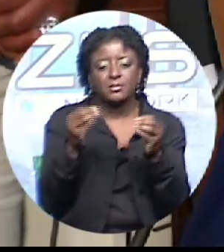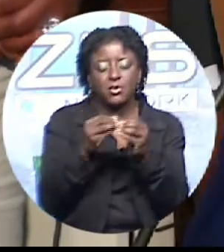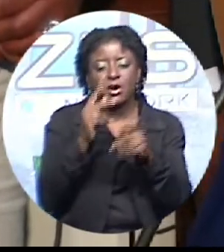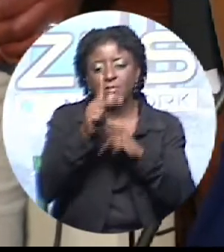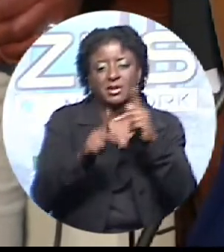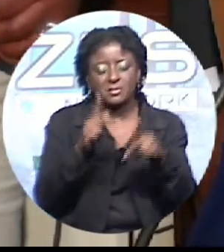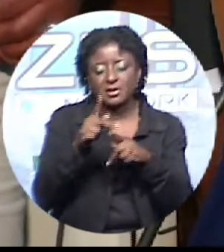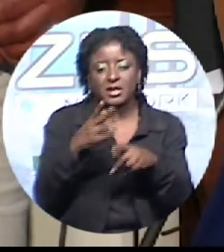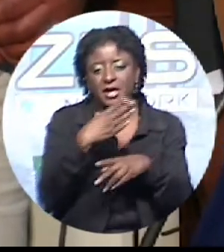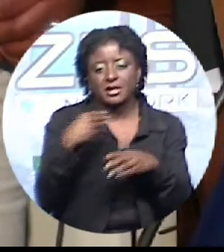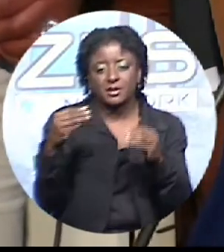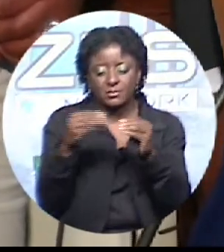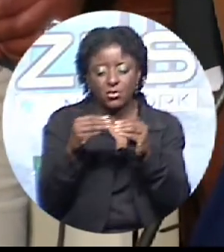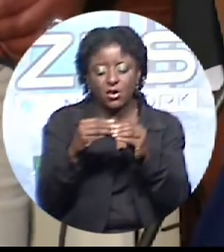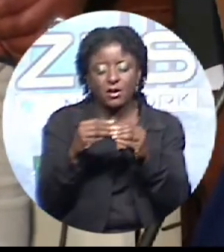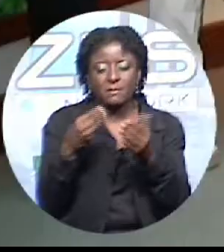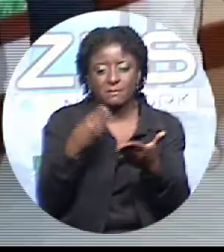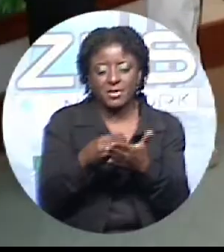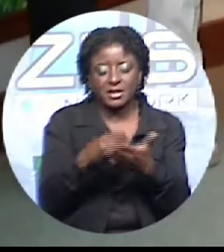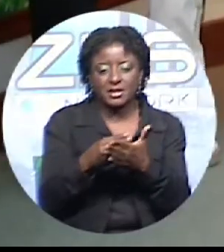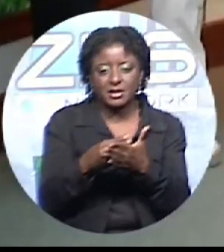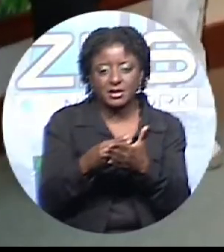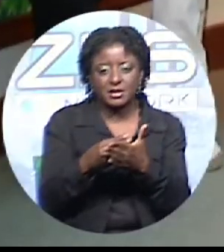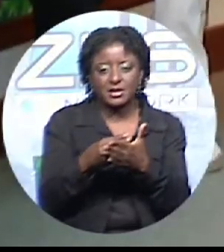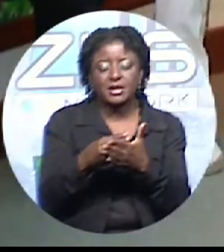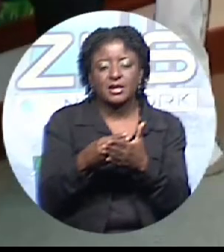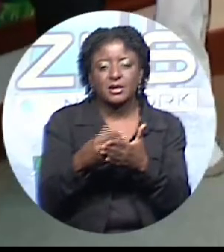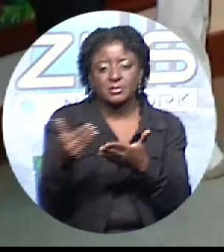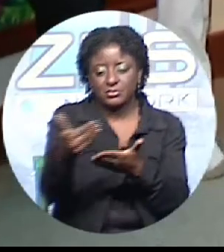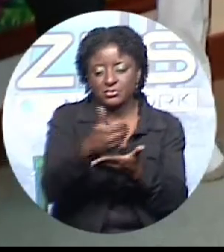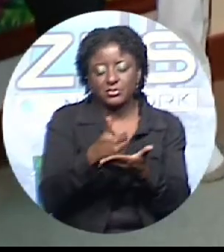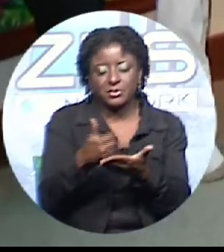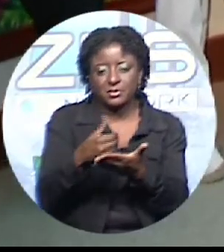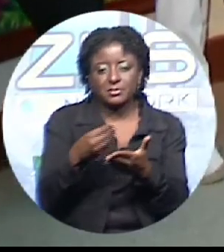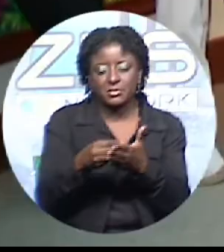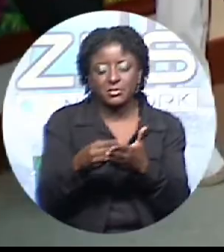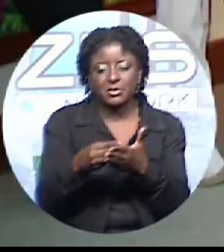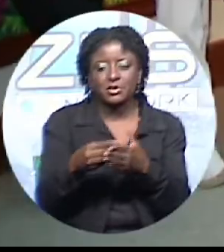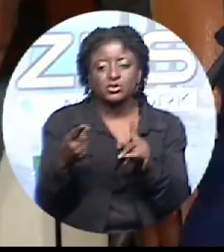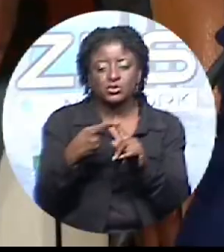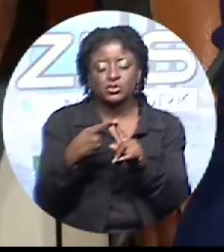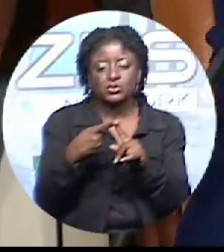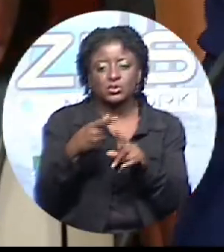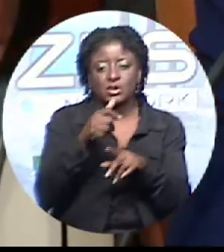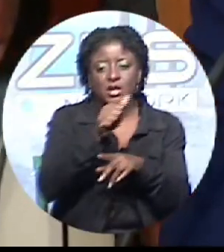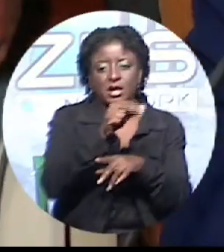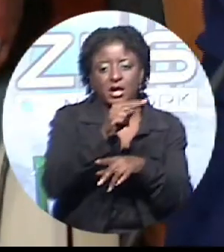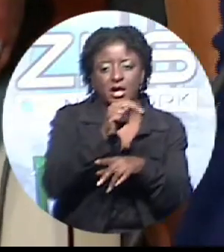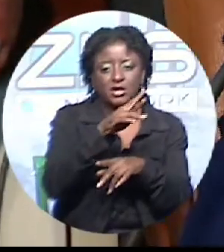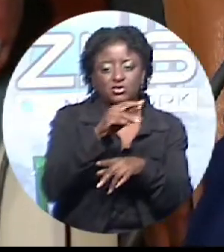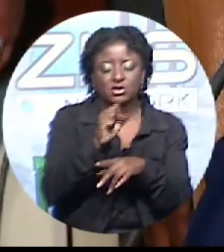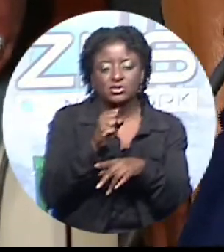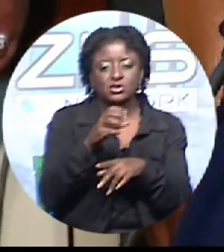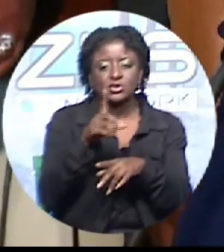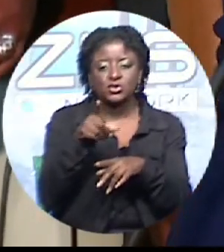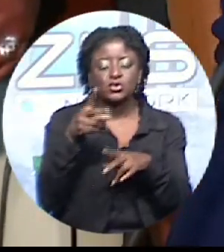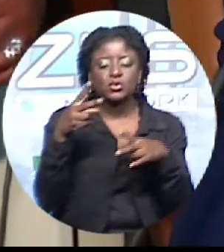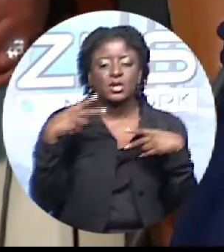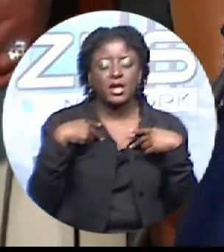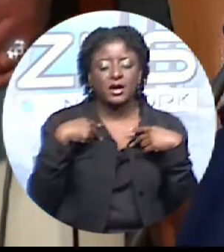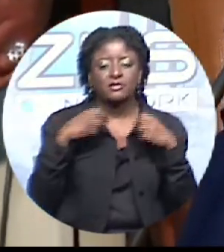be present in Andros. And so you're going to therefore have the privilege and